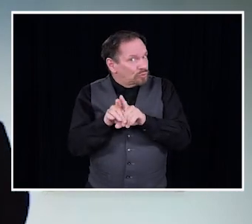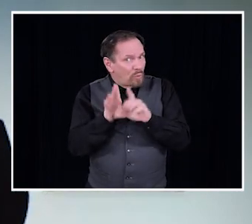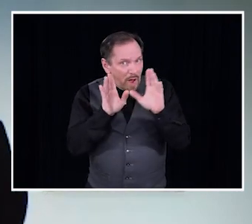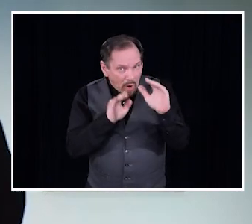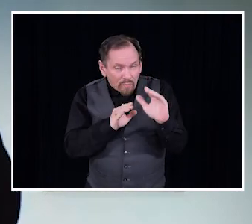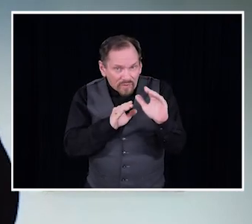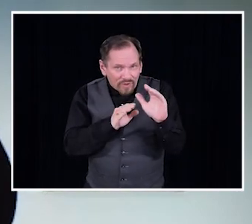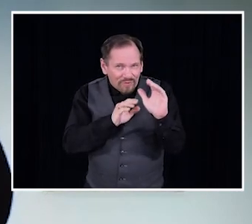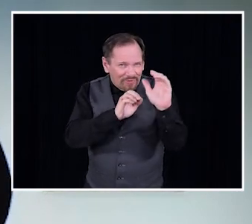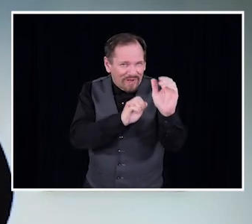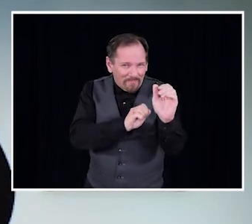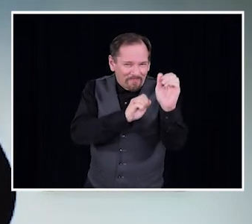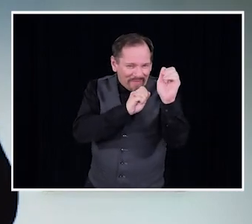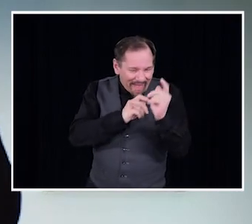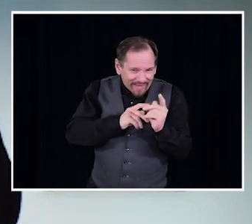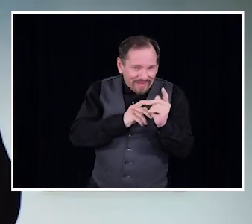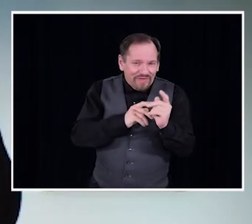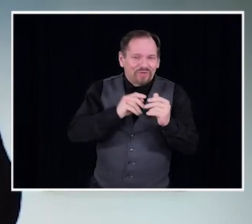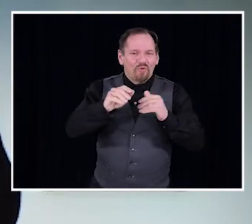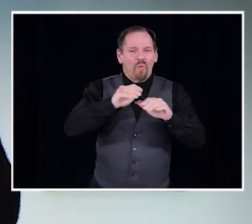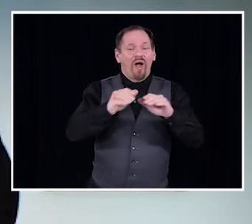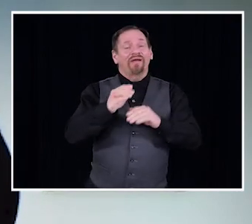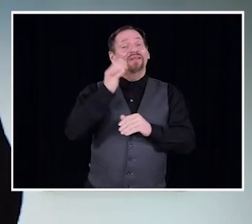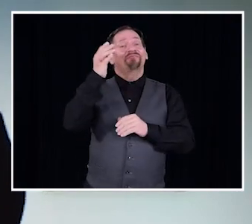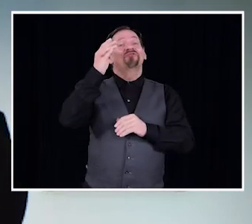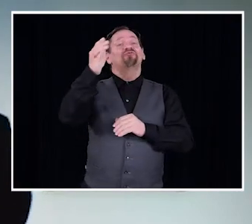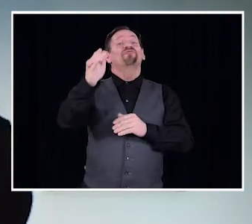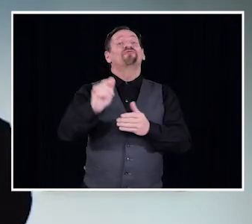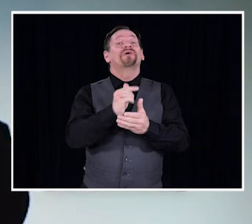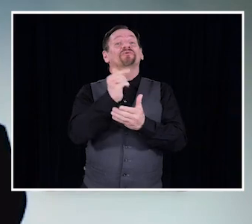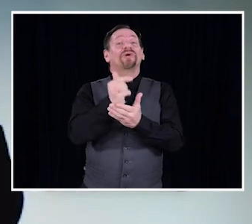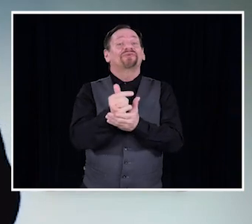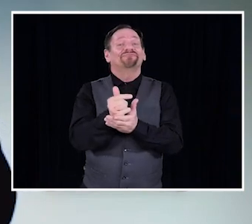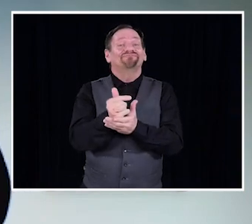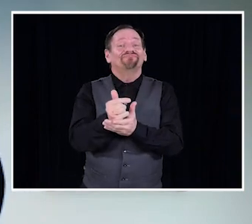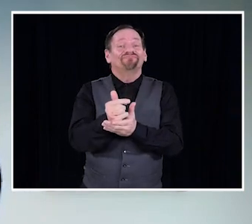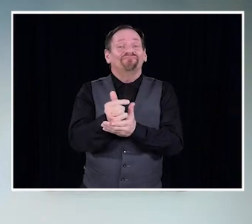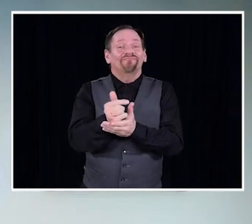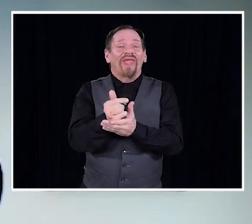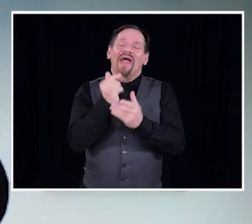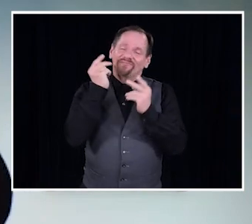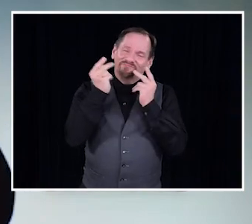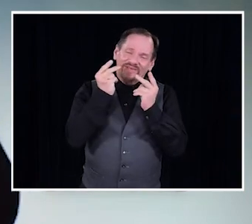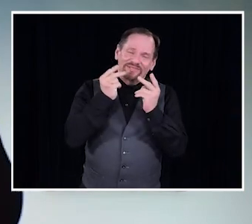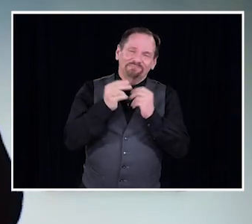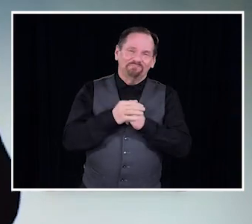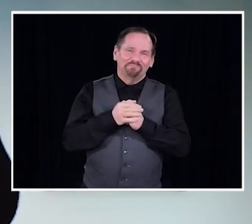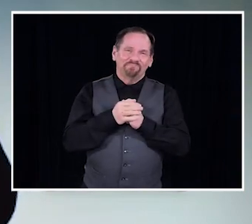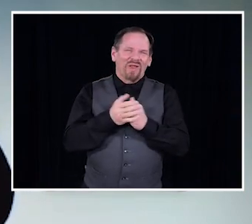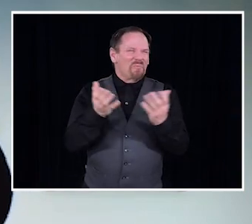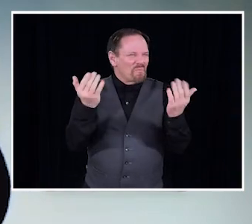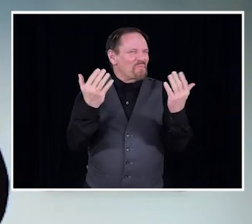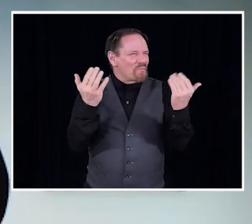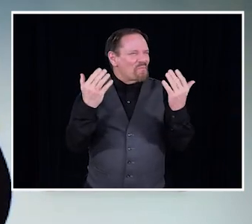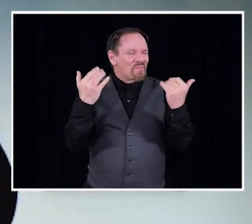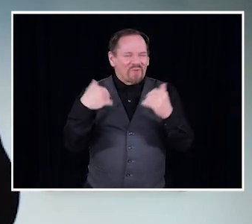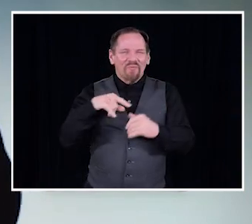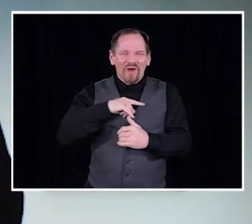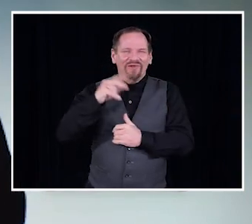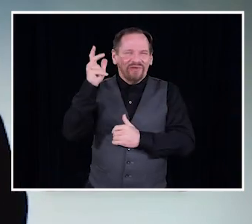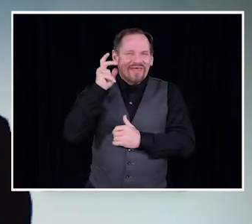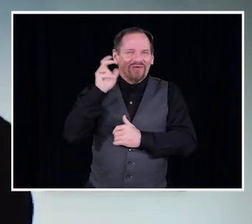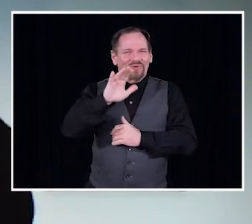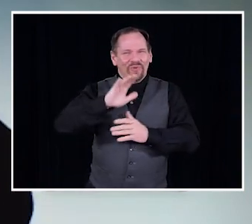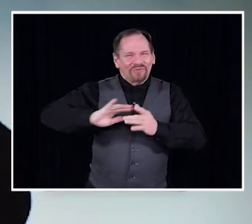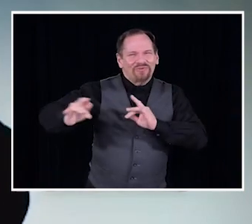Personally, I also hope you will return to walk in a future graduation ceremony. And please visit us. We want to